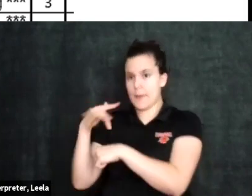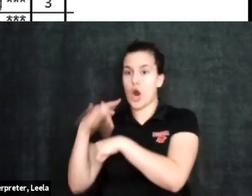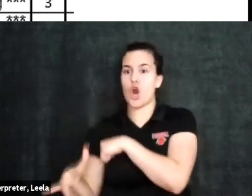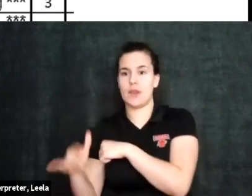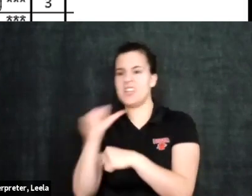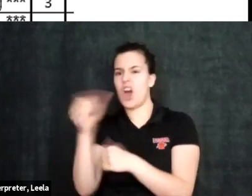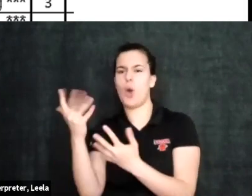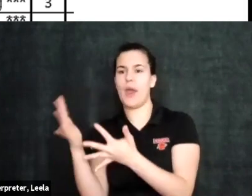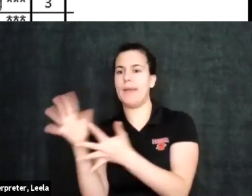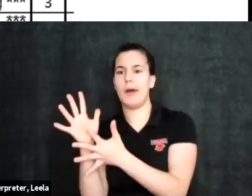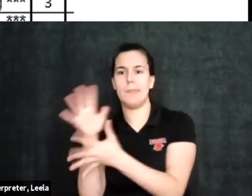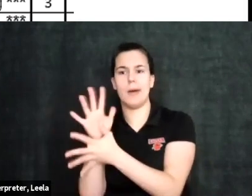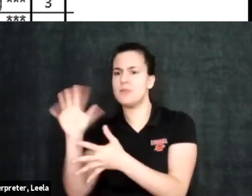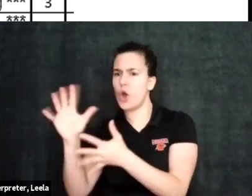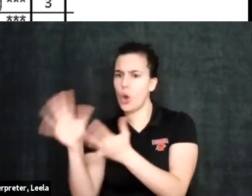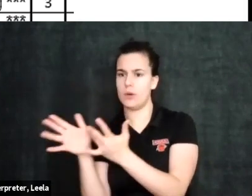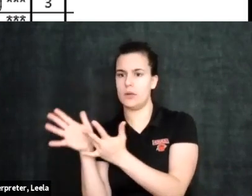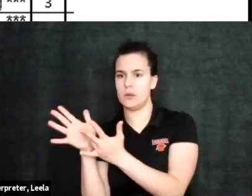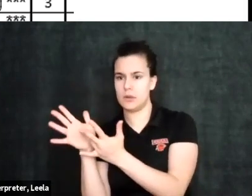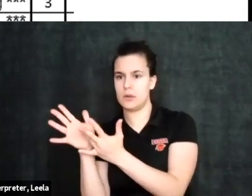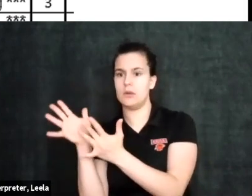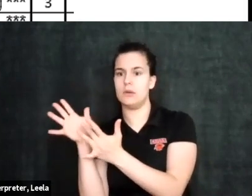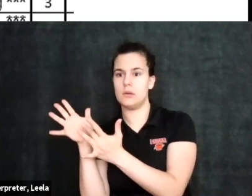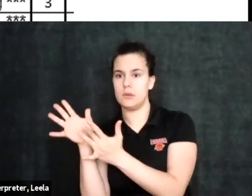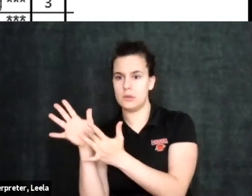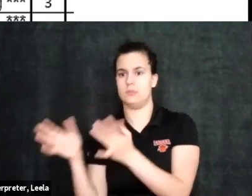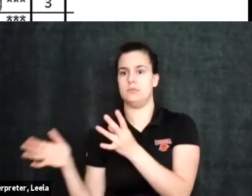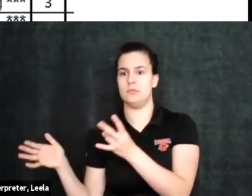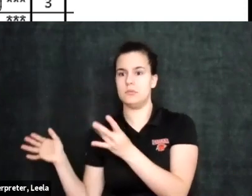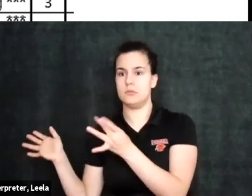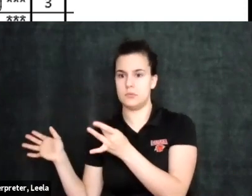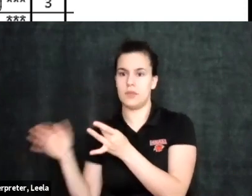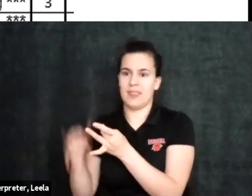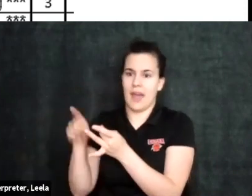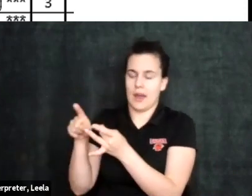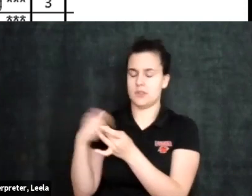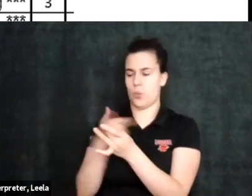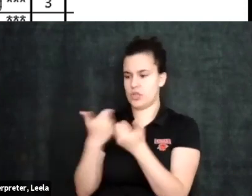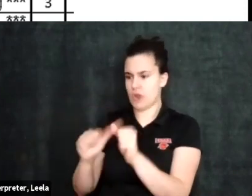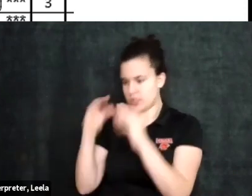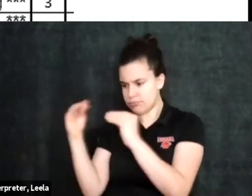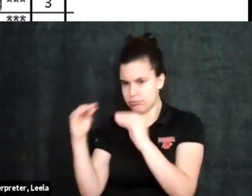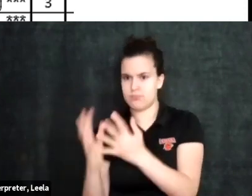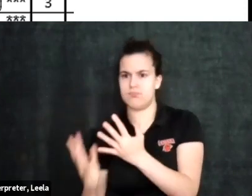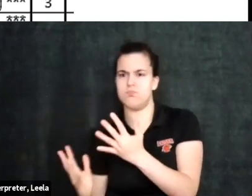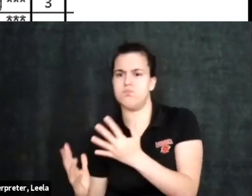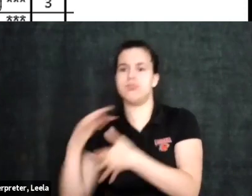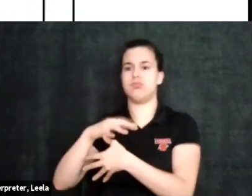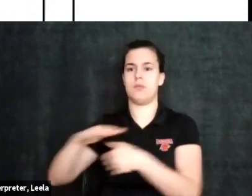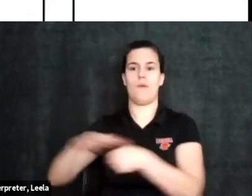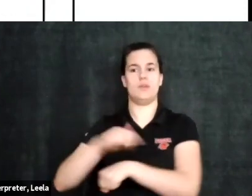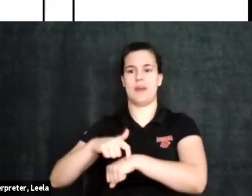very involved students all the way through from freshman year to senior. So